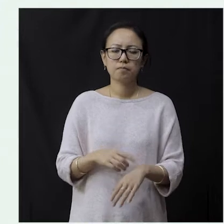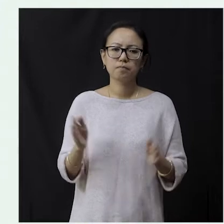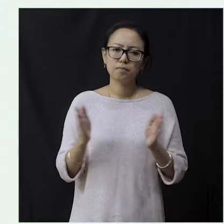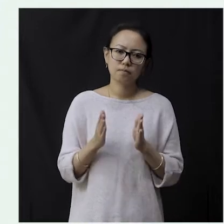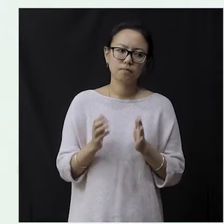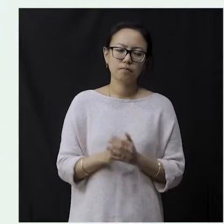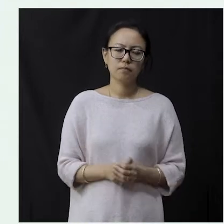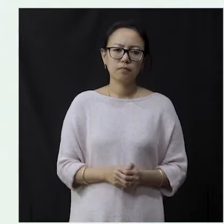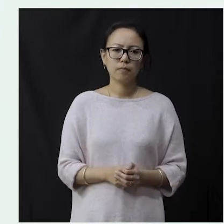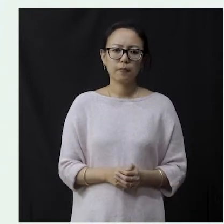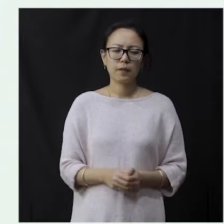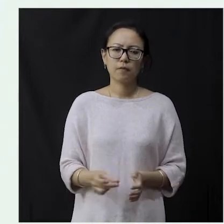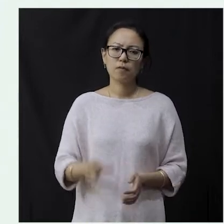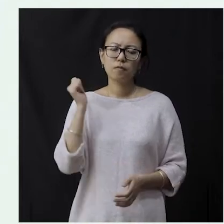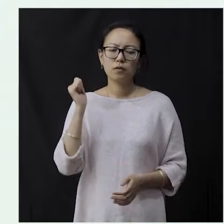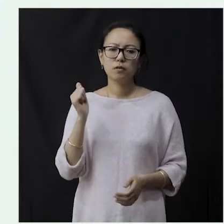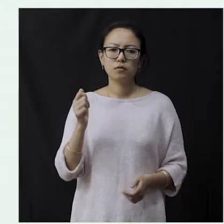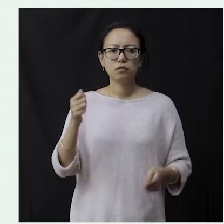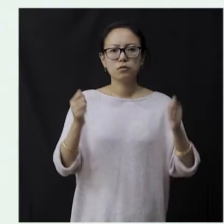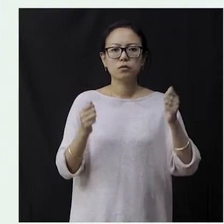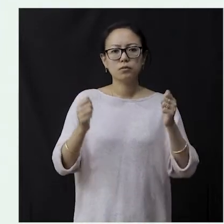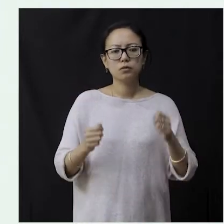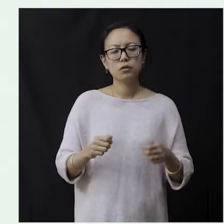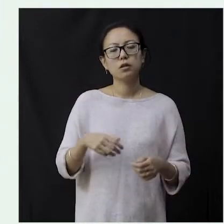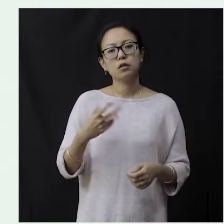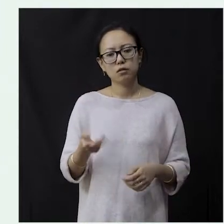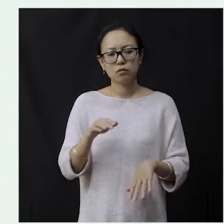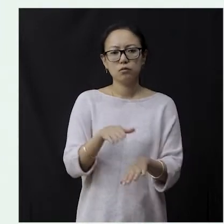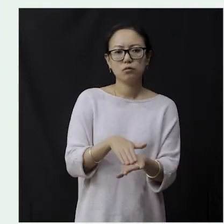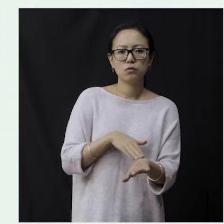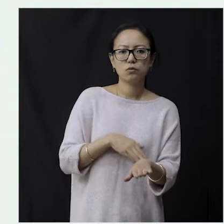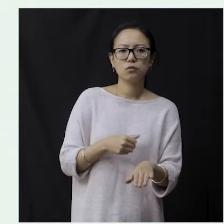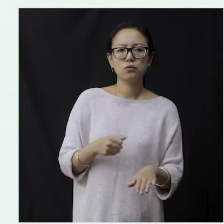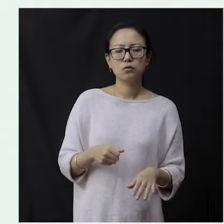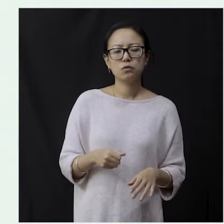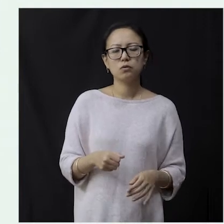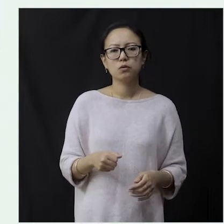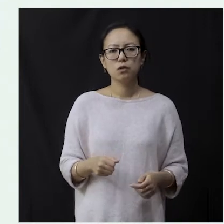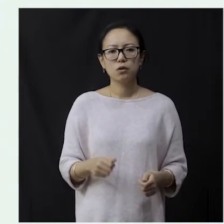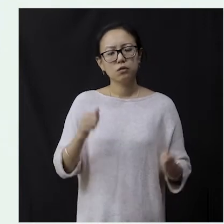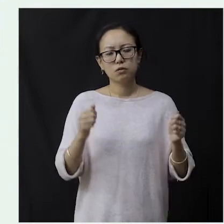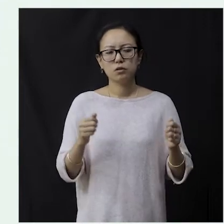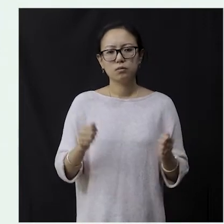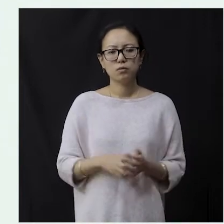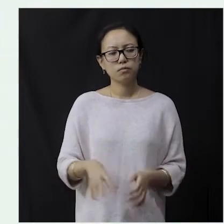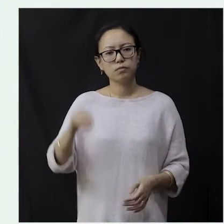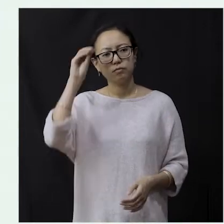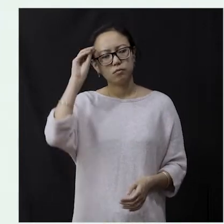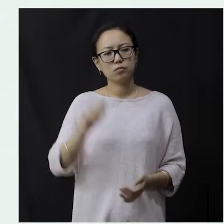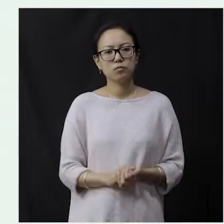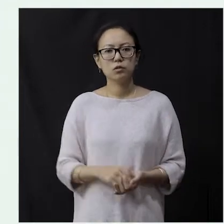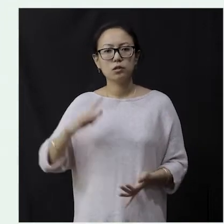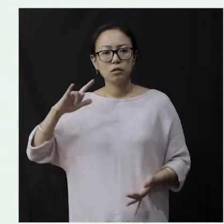the slowest transportation. Here in this lesson, you are going to learn about aeroplane, which is known as the